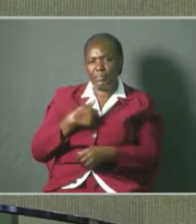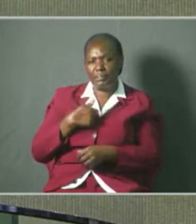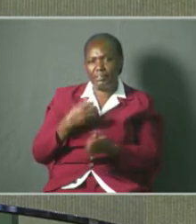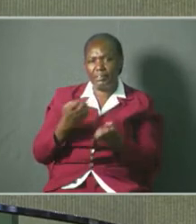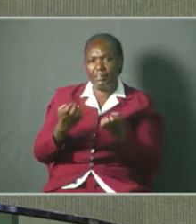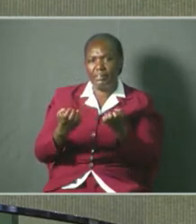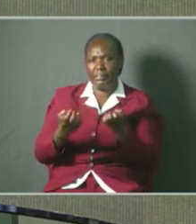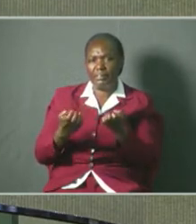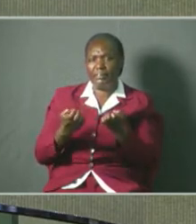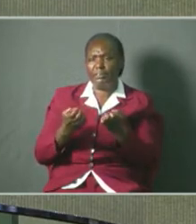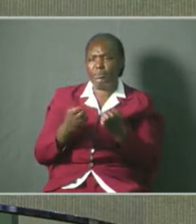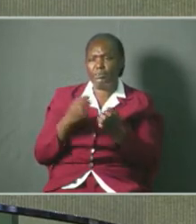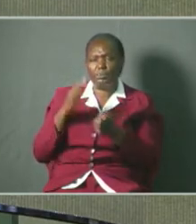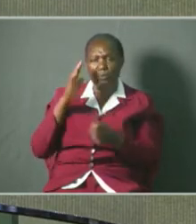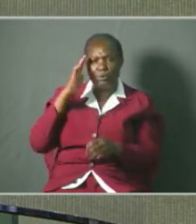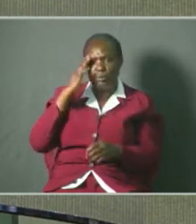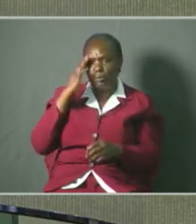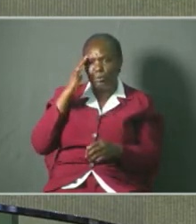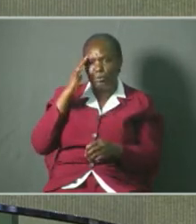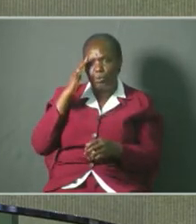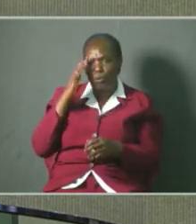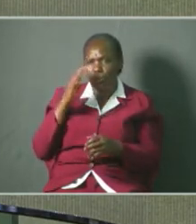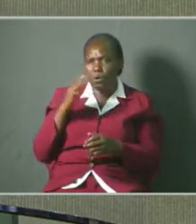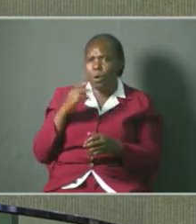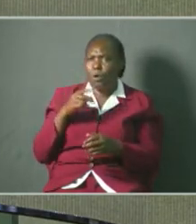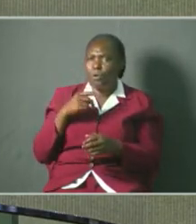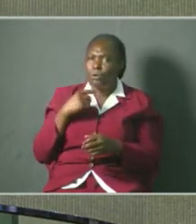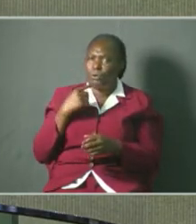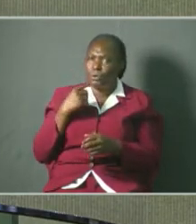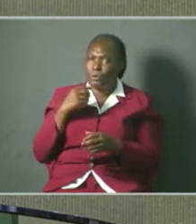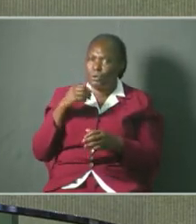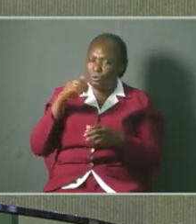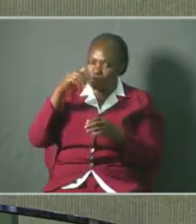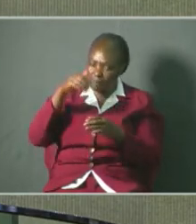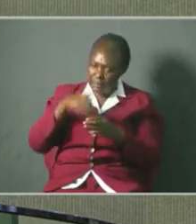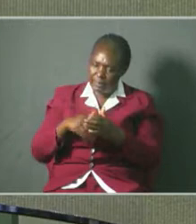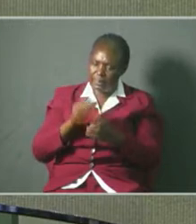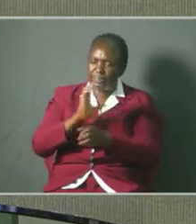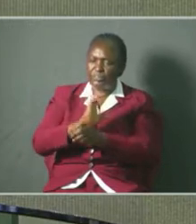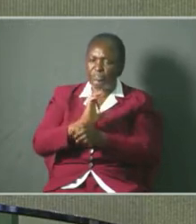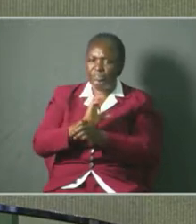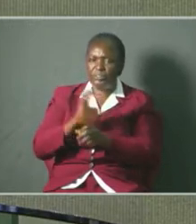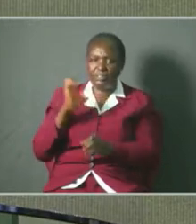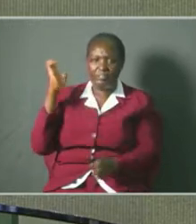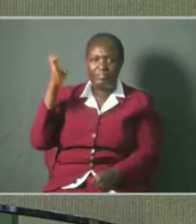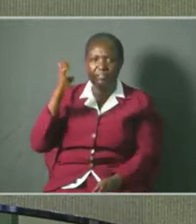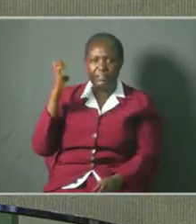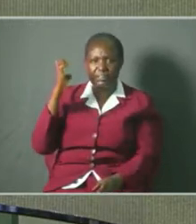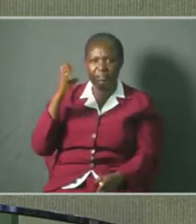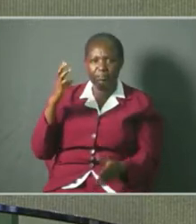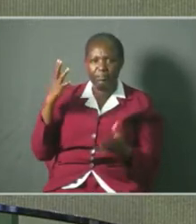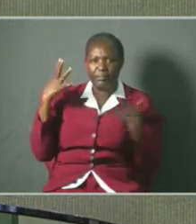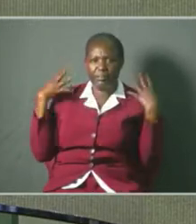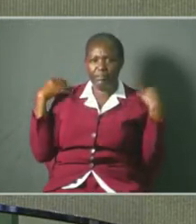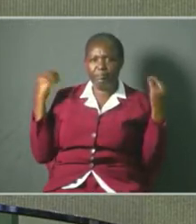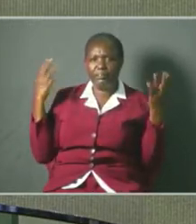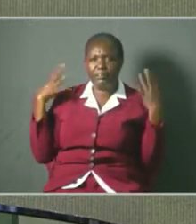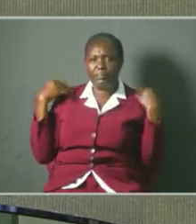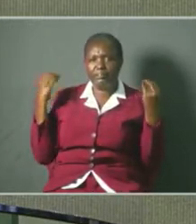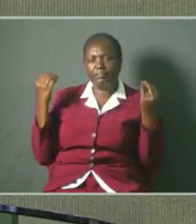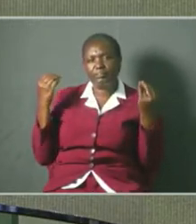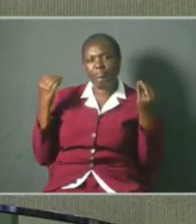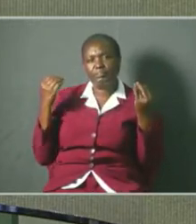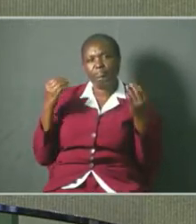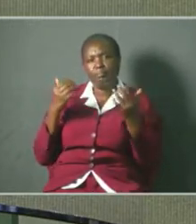to identify with our in-church evangelism activities. Let me